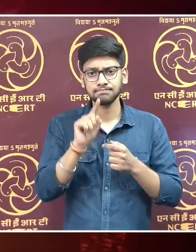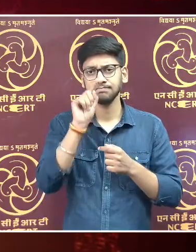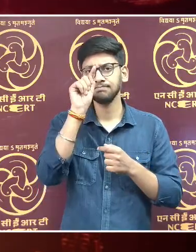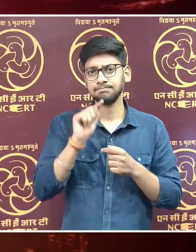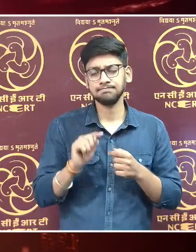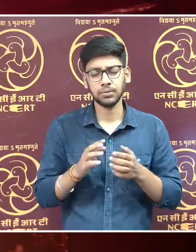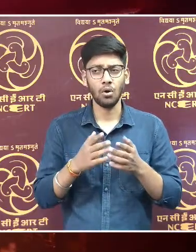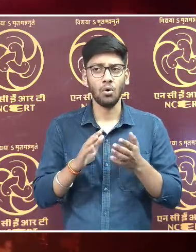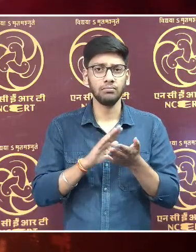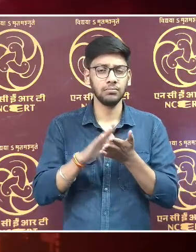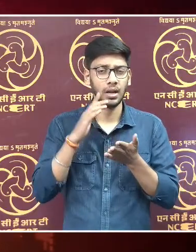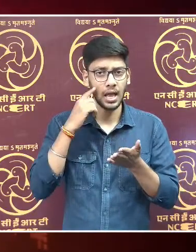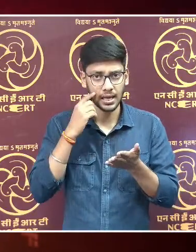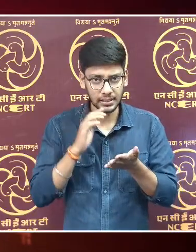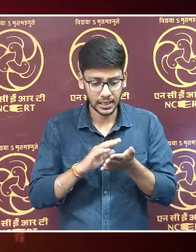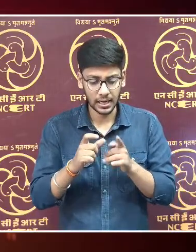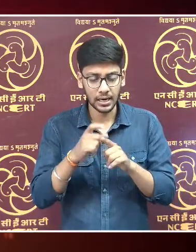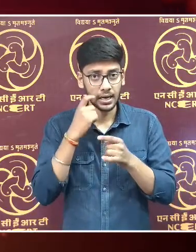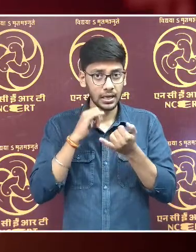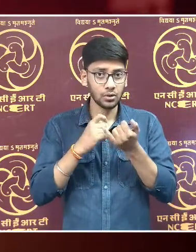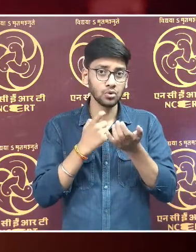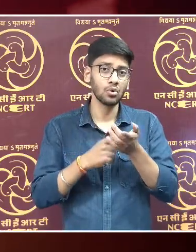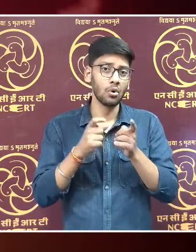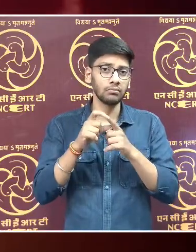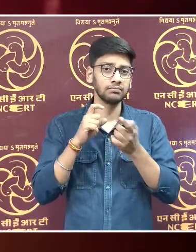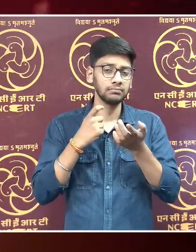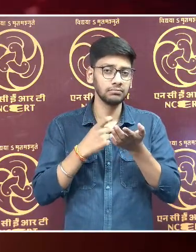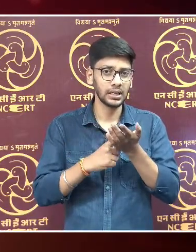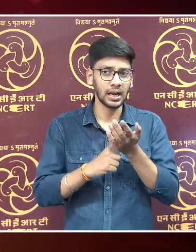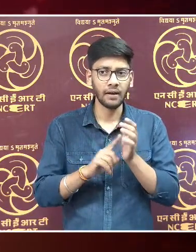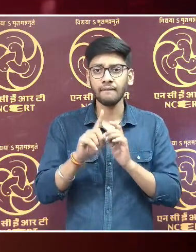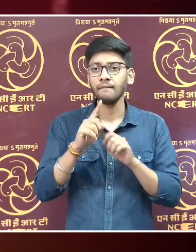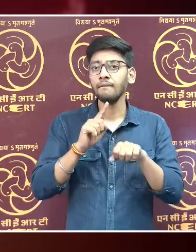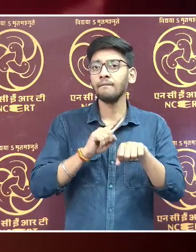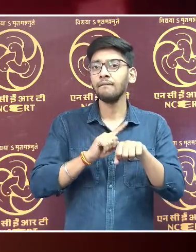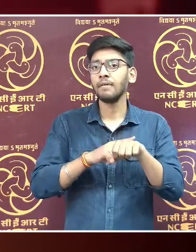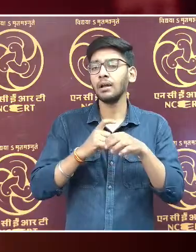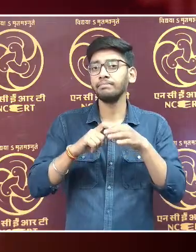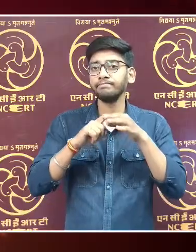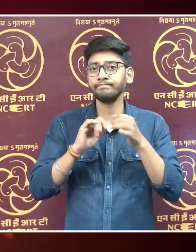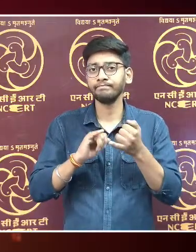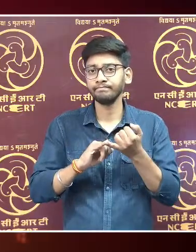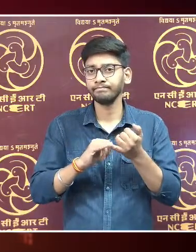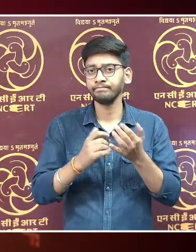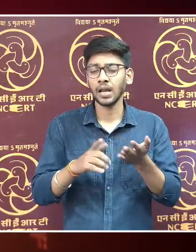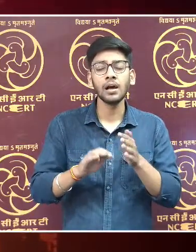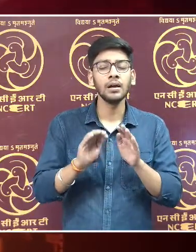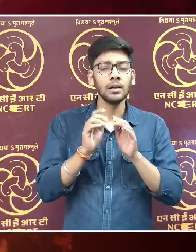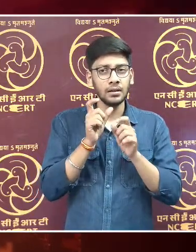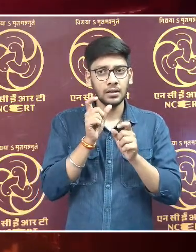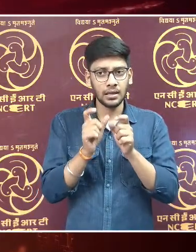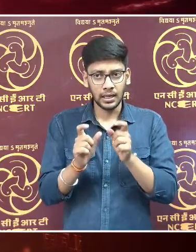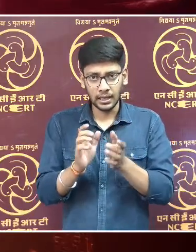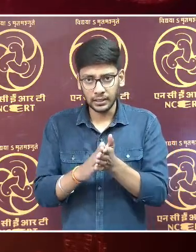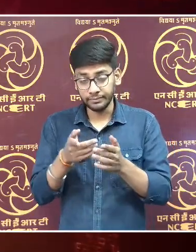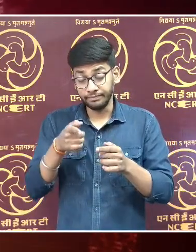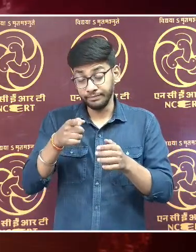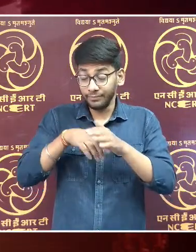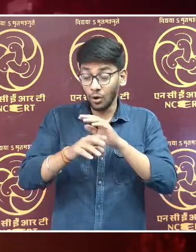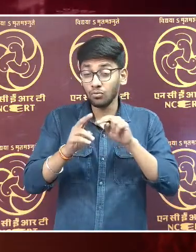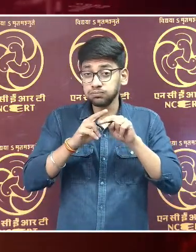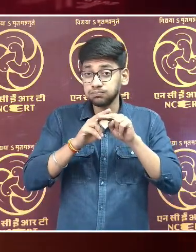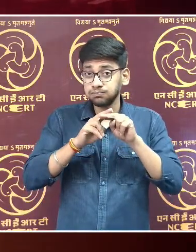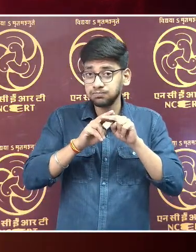disorder or the hearing disorder, even for one question, if it is yes, definitely the child has to undergo a